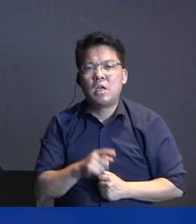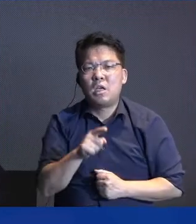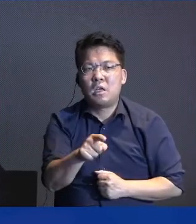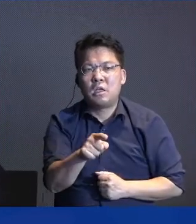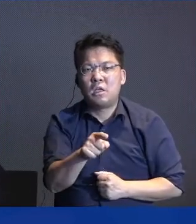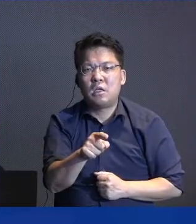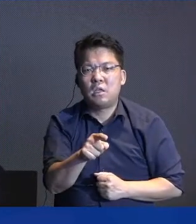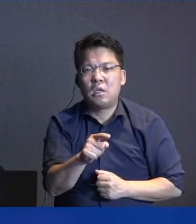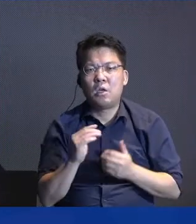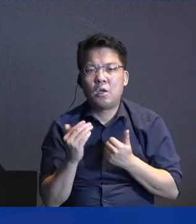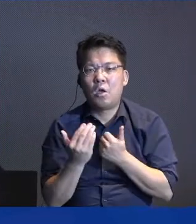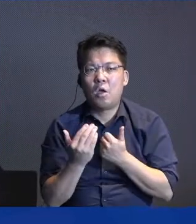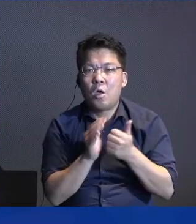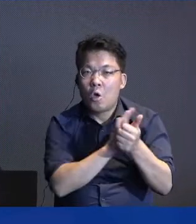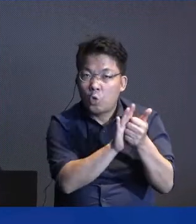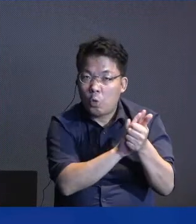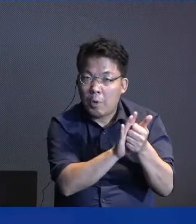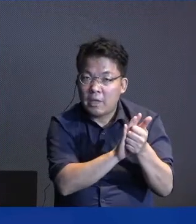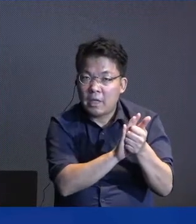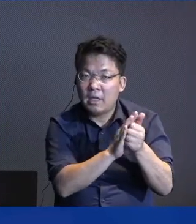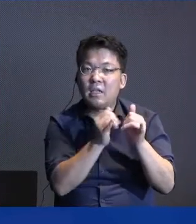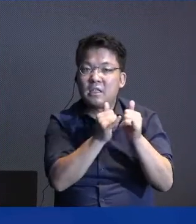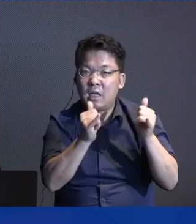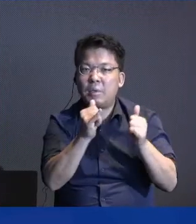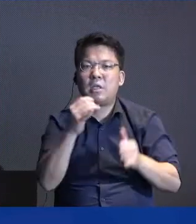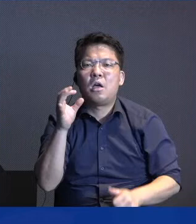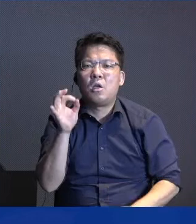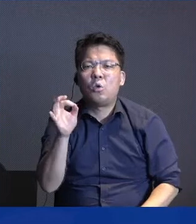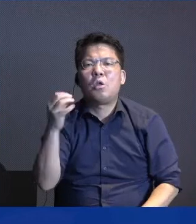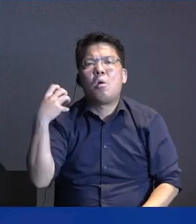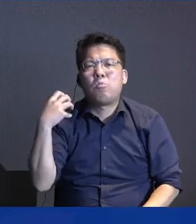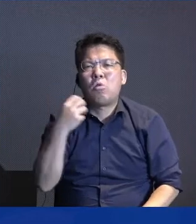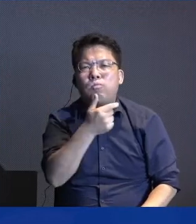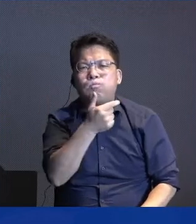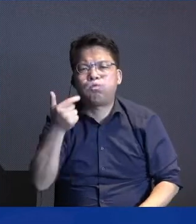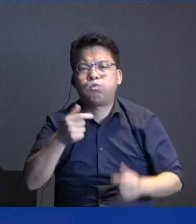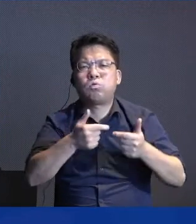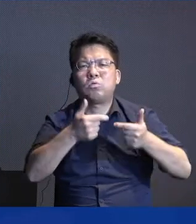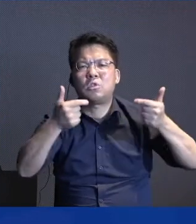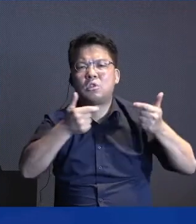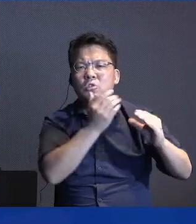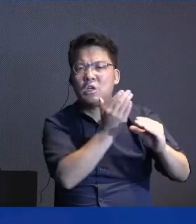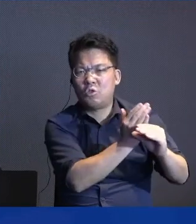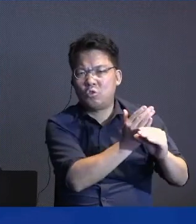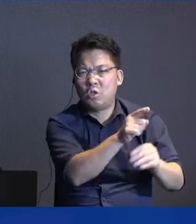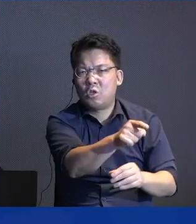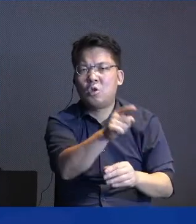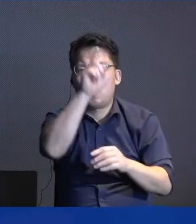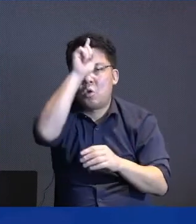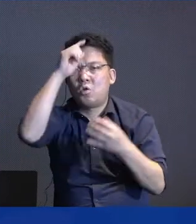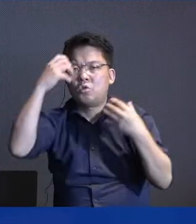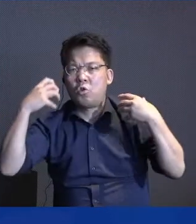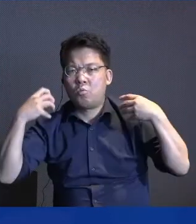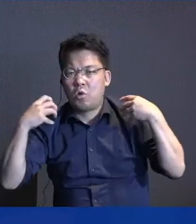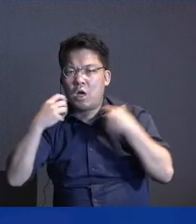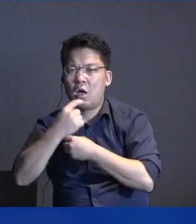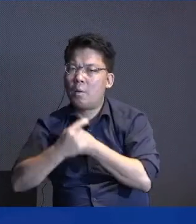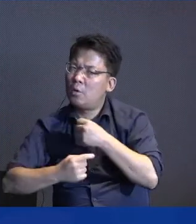government expects that the annual cost of dementia patients is about